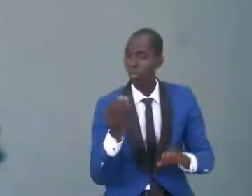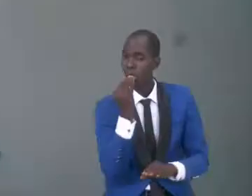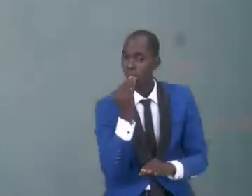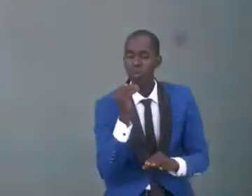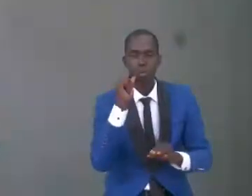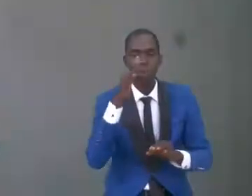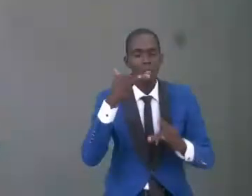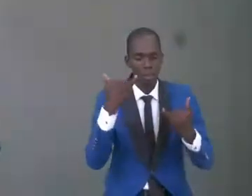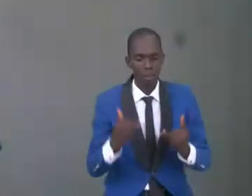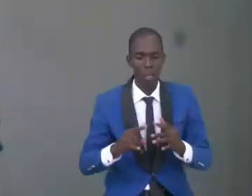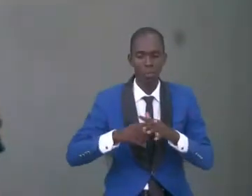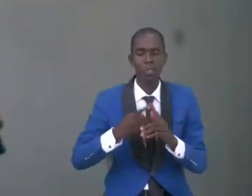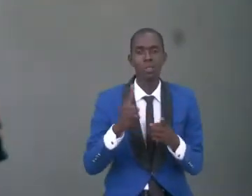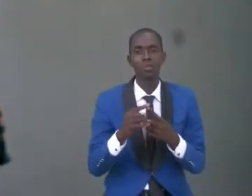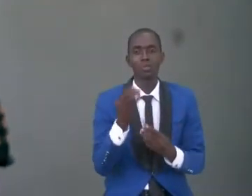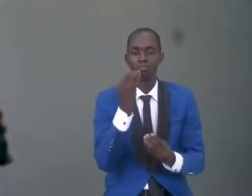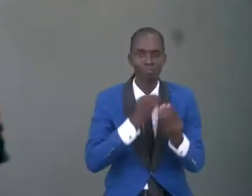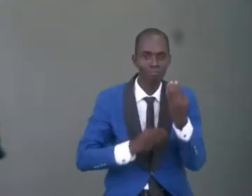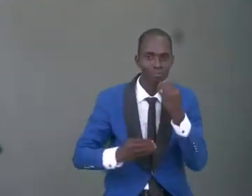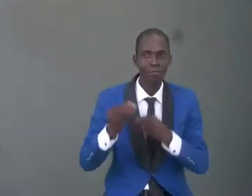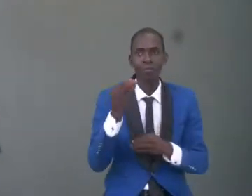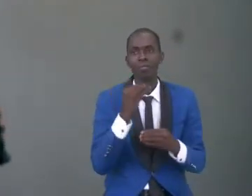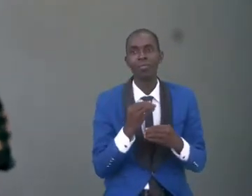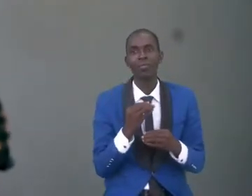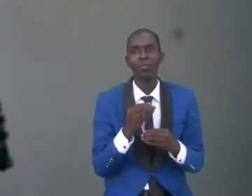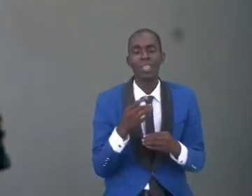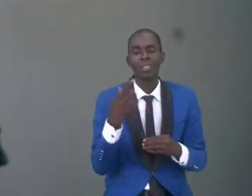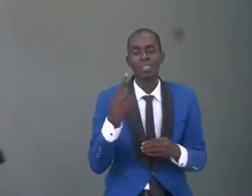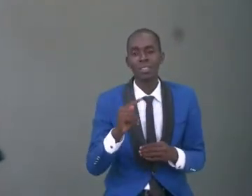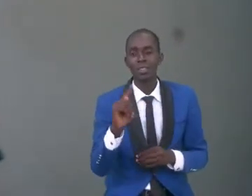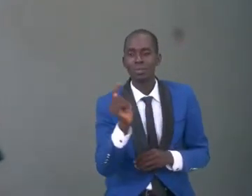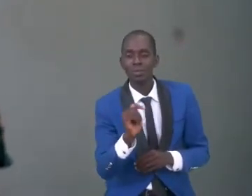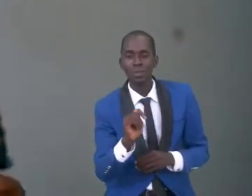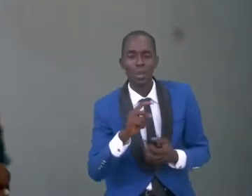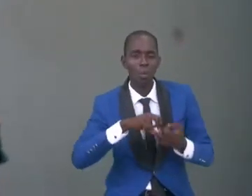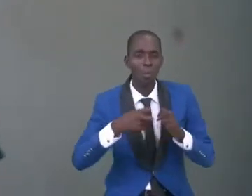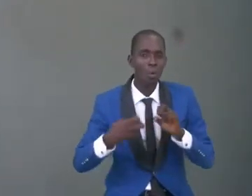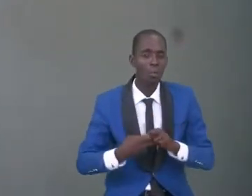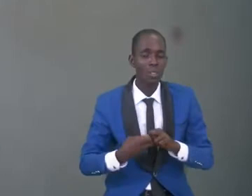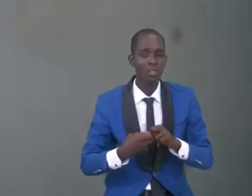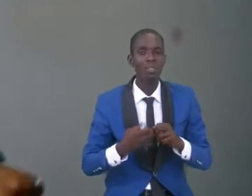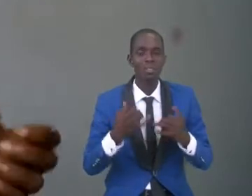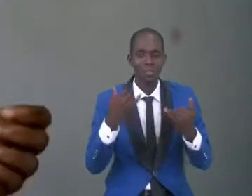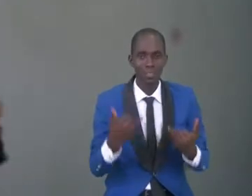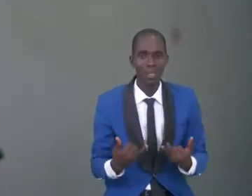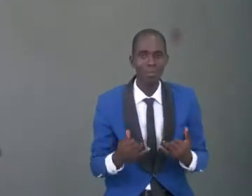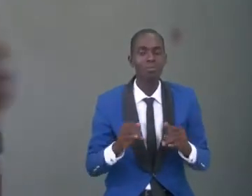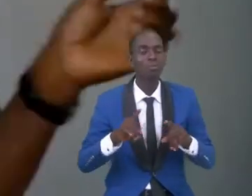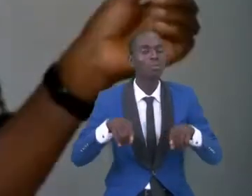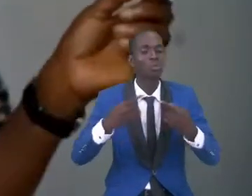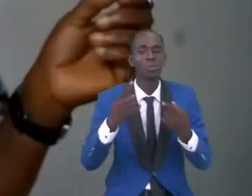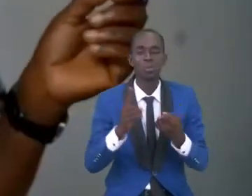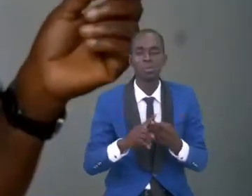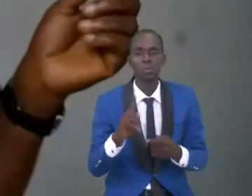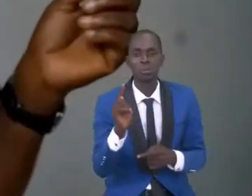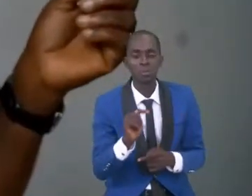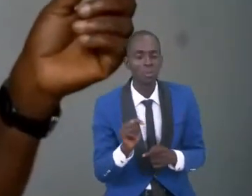them. Those toilets that have been difficult for me, now I can go eat